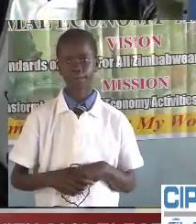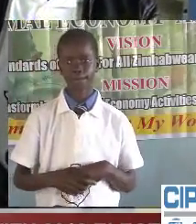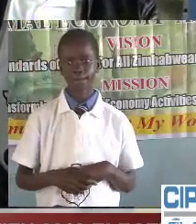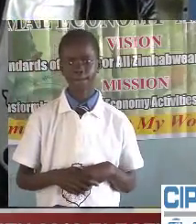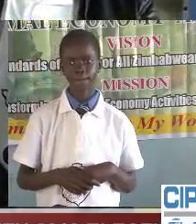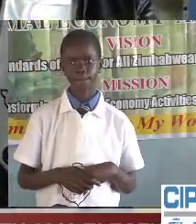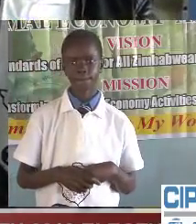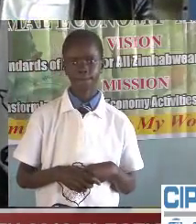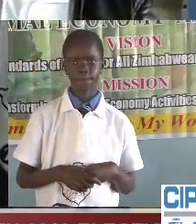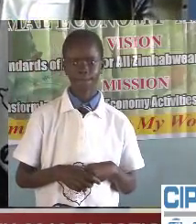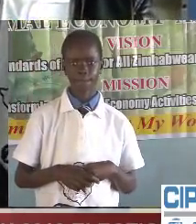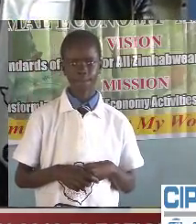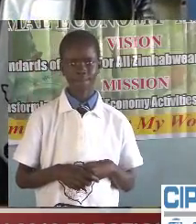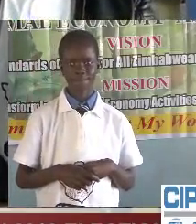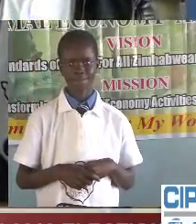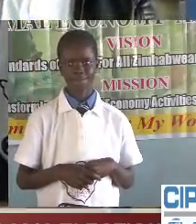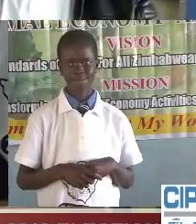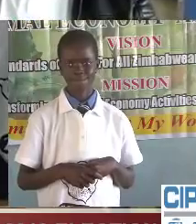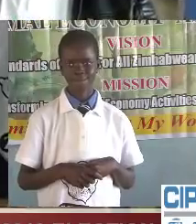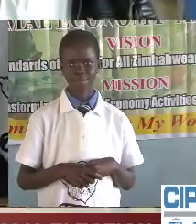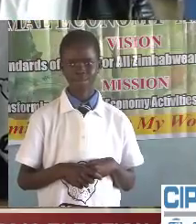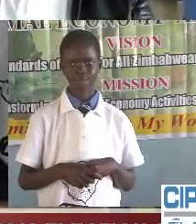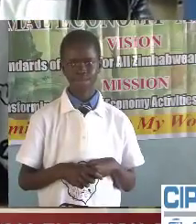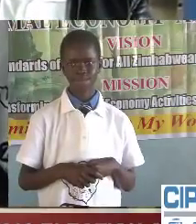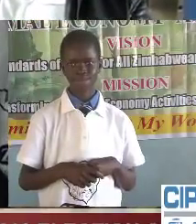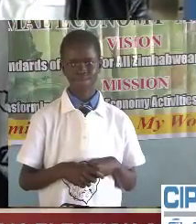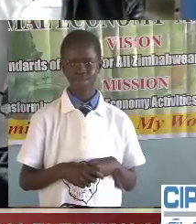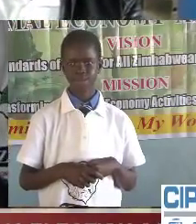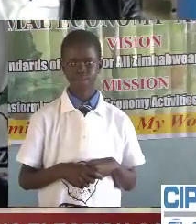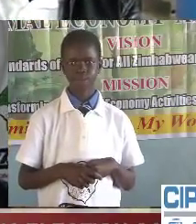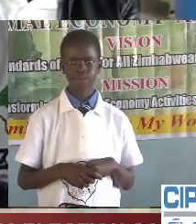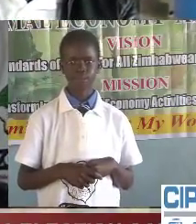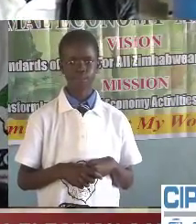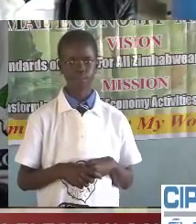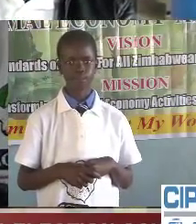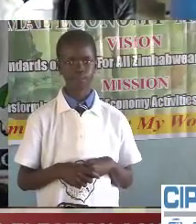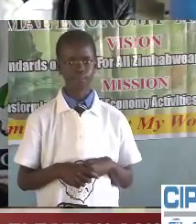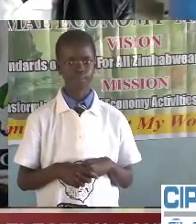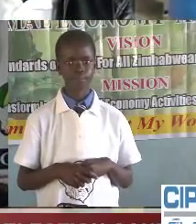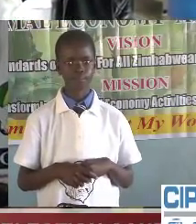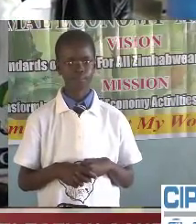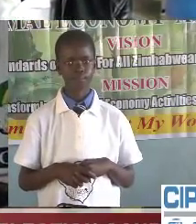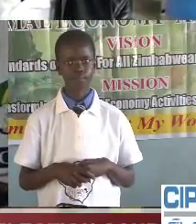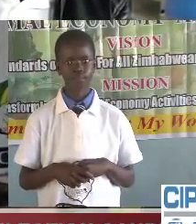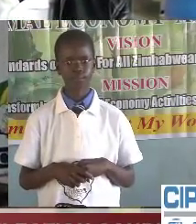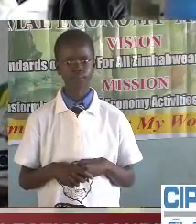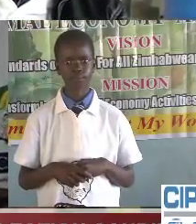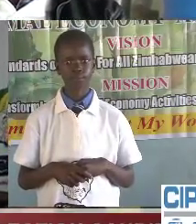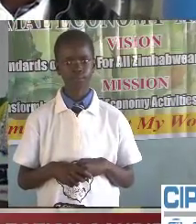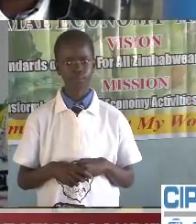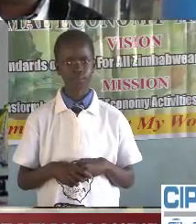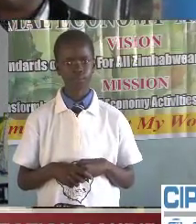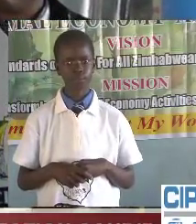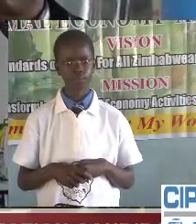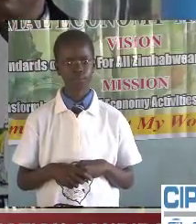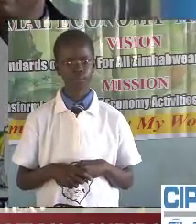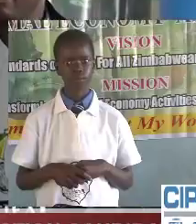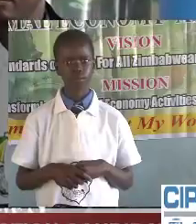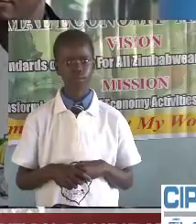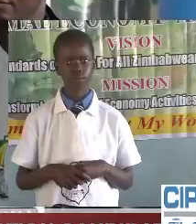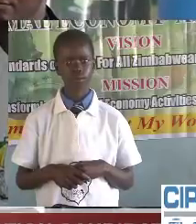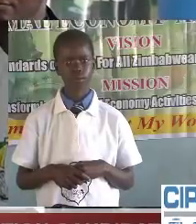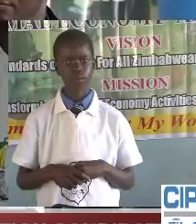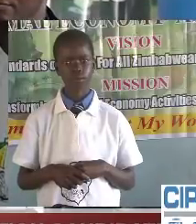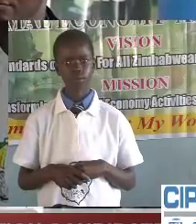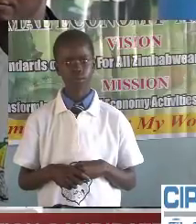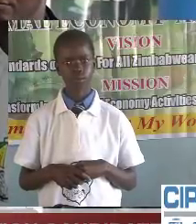a partnership with ZimdiTv to support ZimdiTv in the work it's doing, developing the informal economy and working